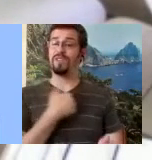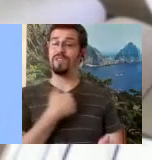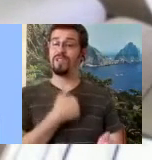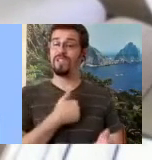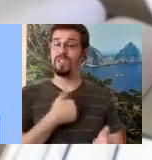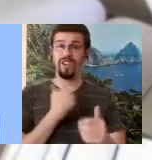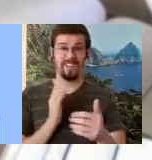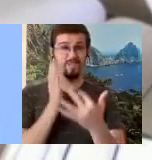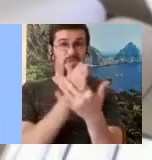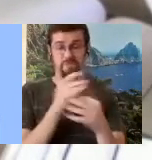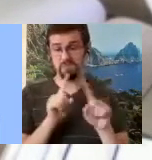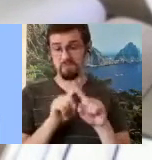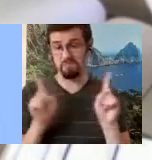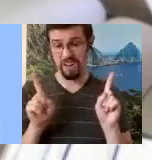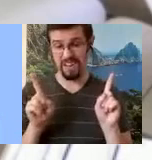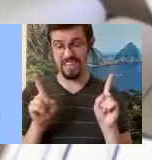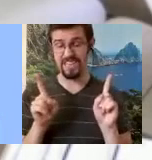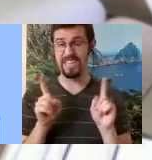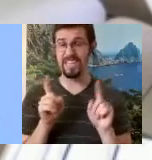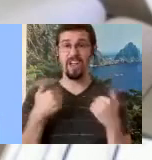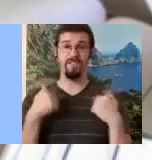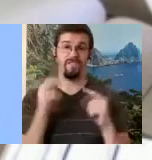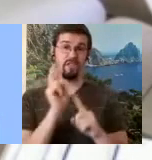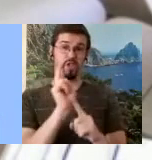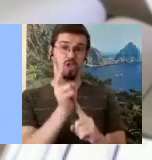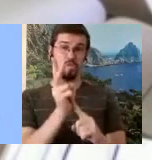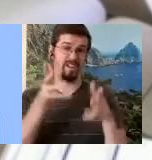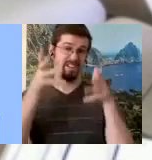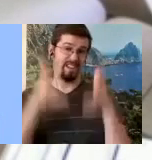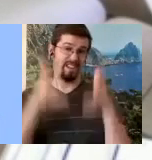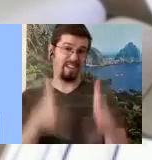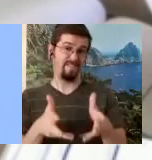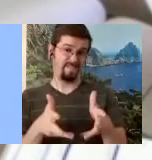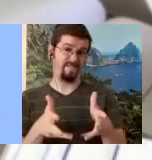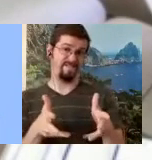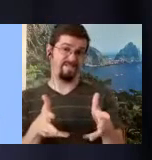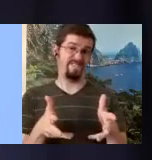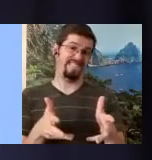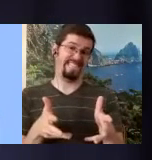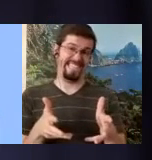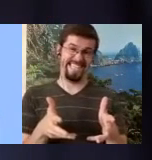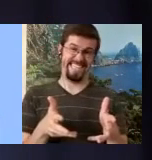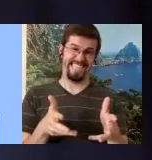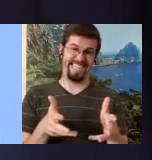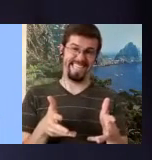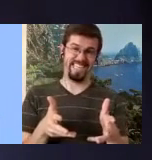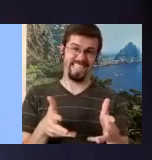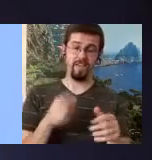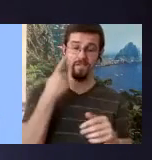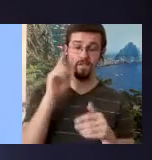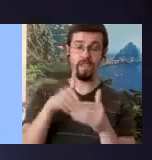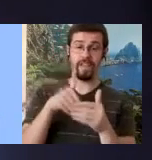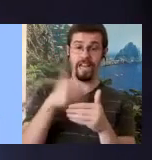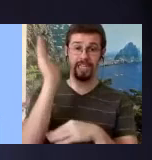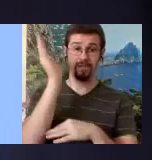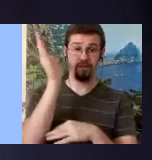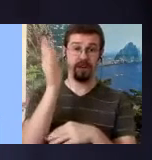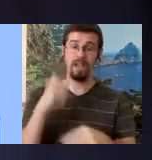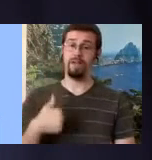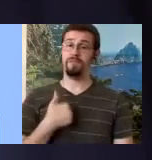actually just 2 minutes before your talk should be over. I'm so sorry. I really am. I know that you have a lot more to tell